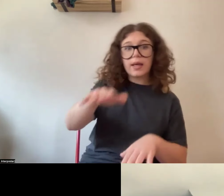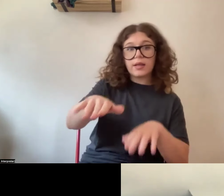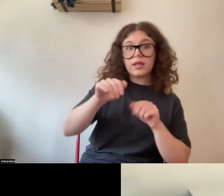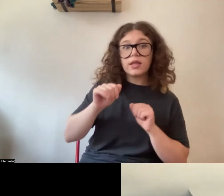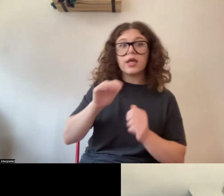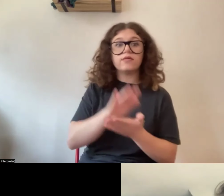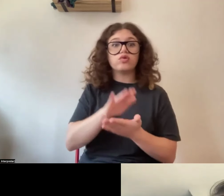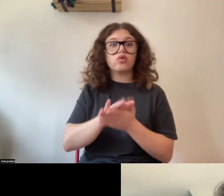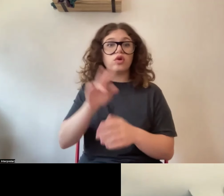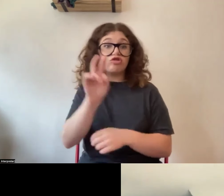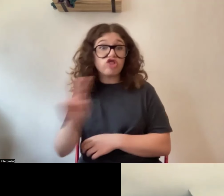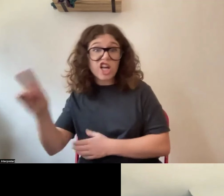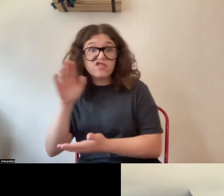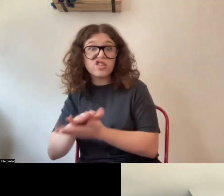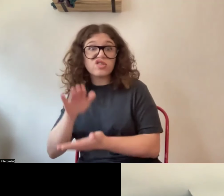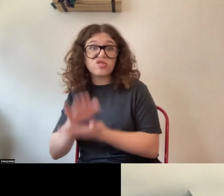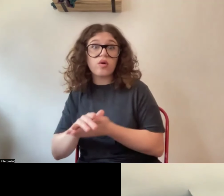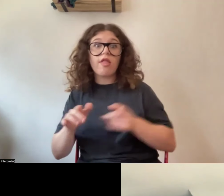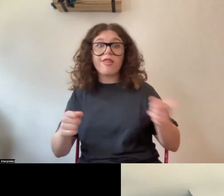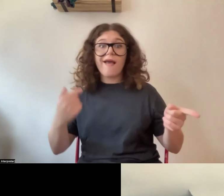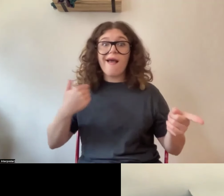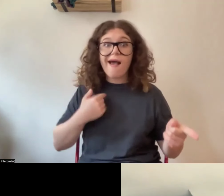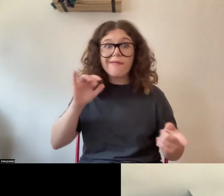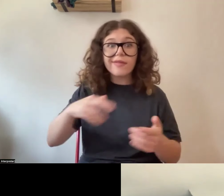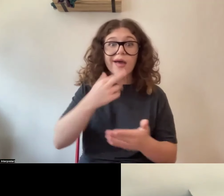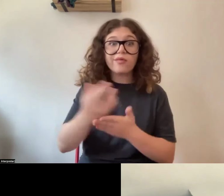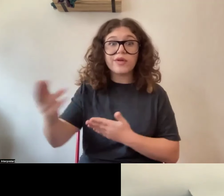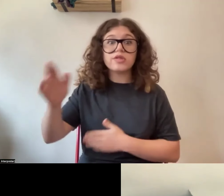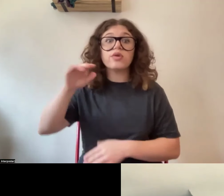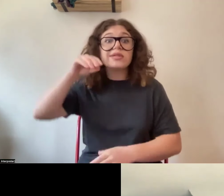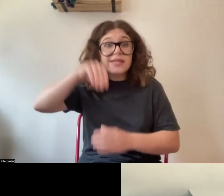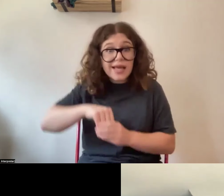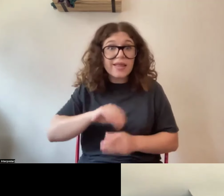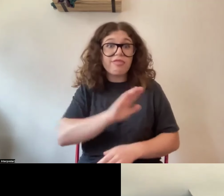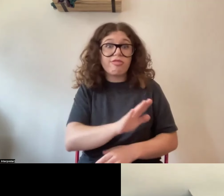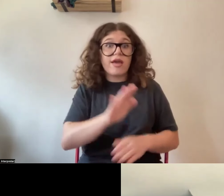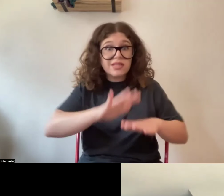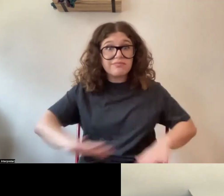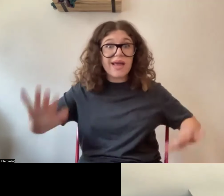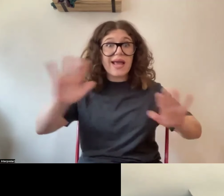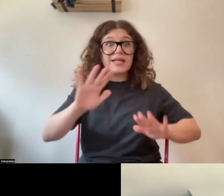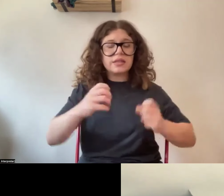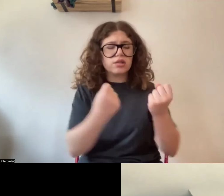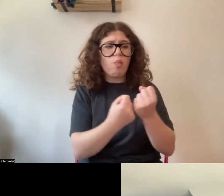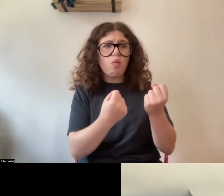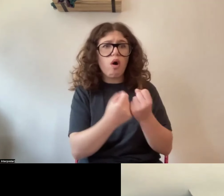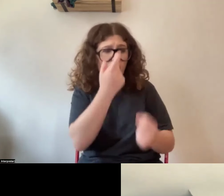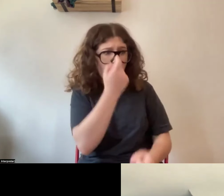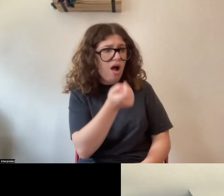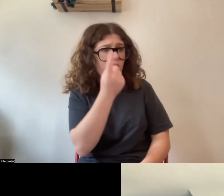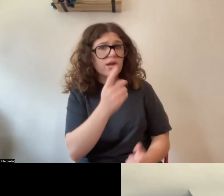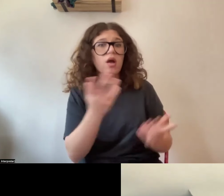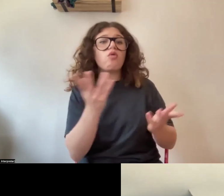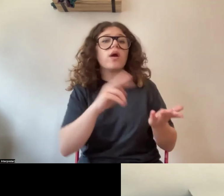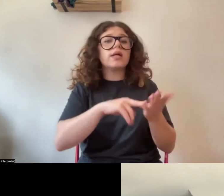transfer schools or they have that resource in their space to support them with consent, to support them